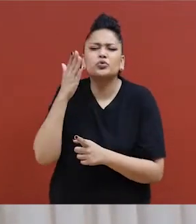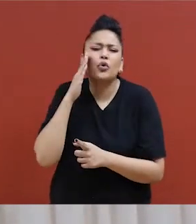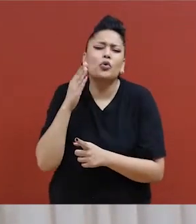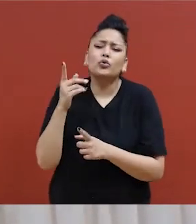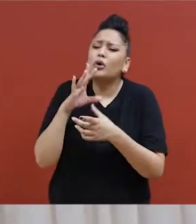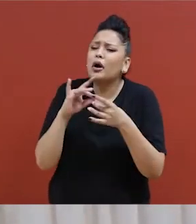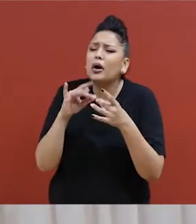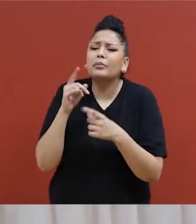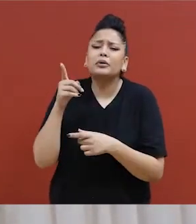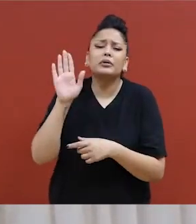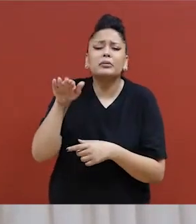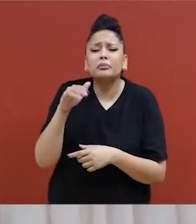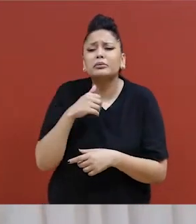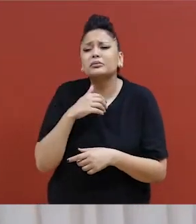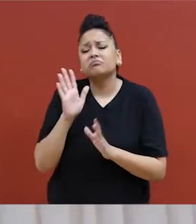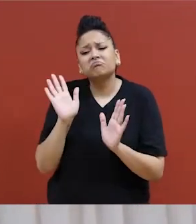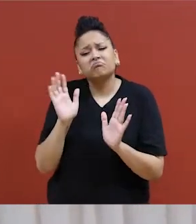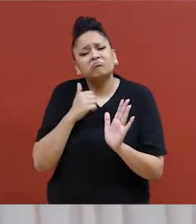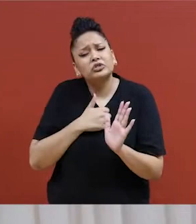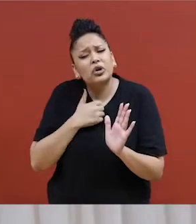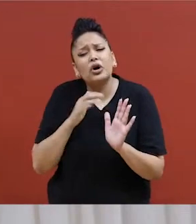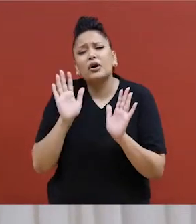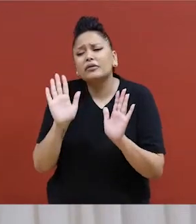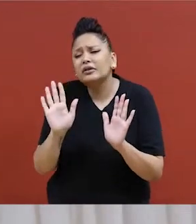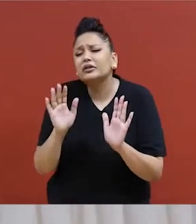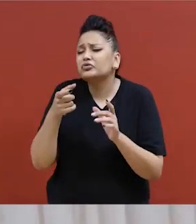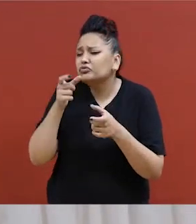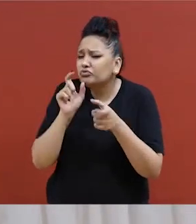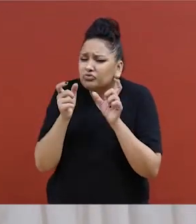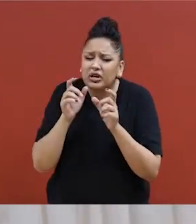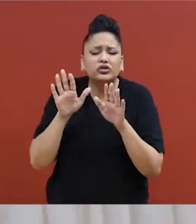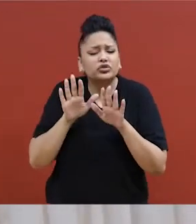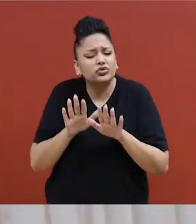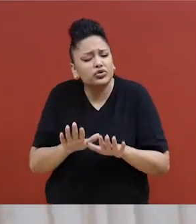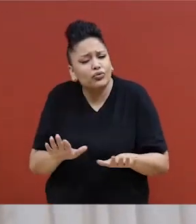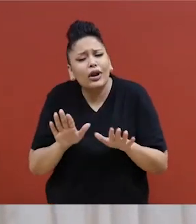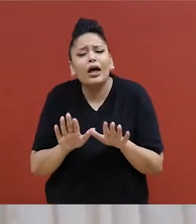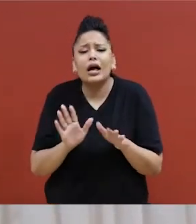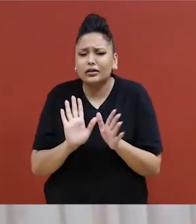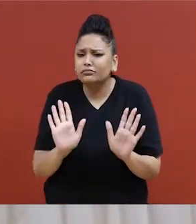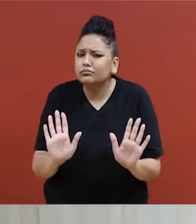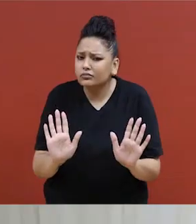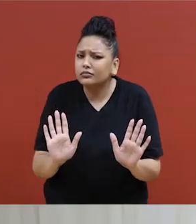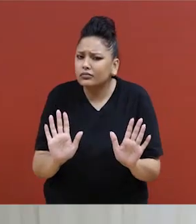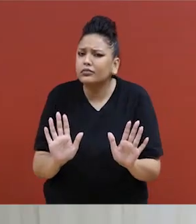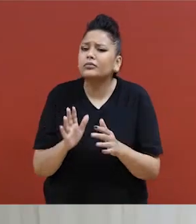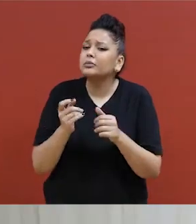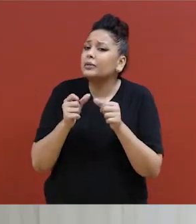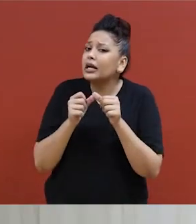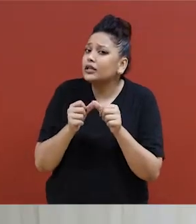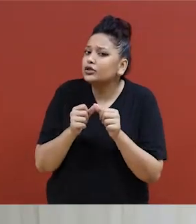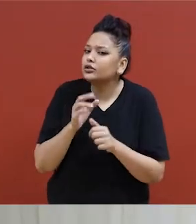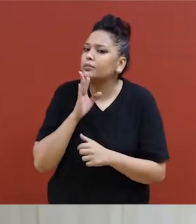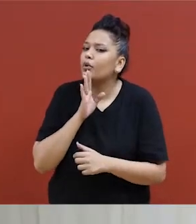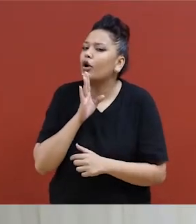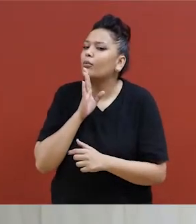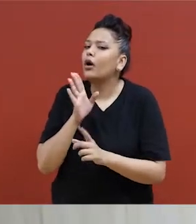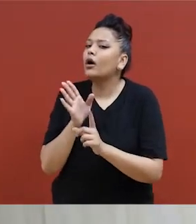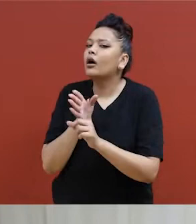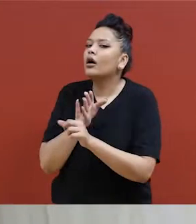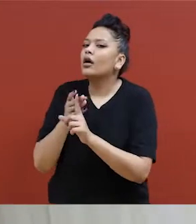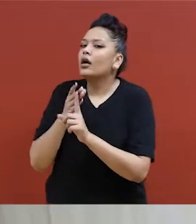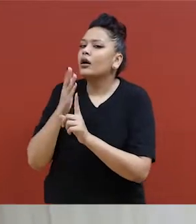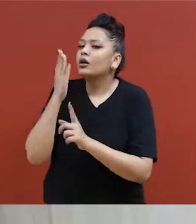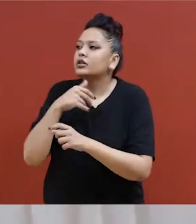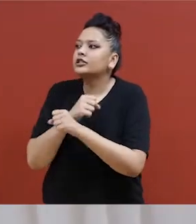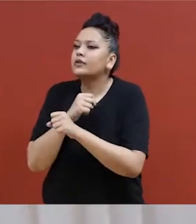I snapped at you. Listen, let's get a drink. Let's settle down here. I might continue verbal